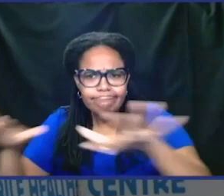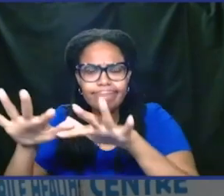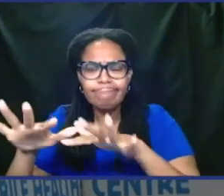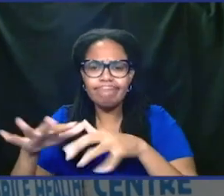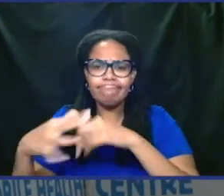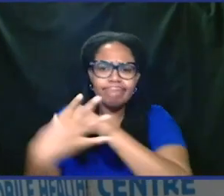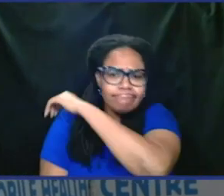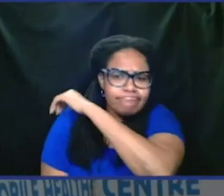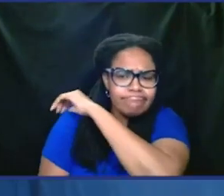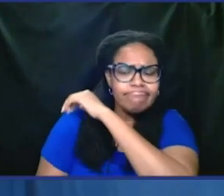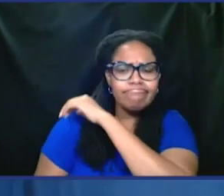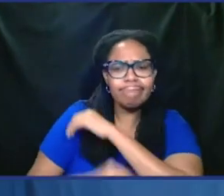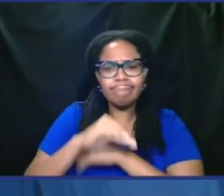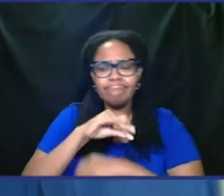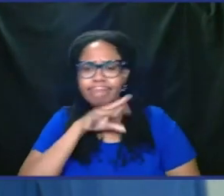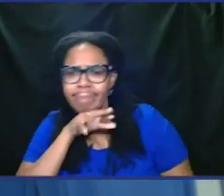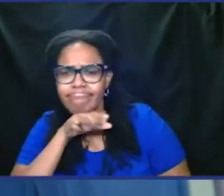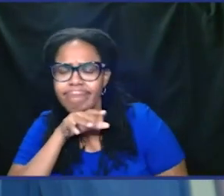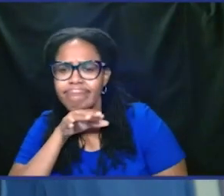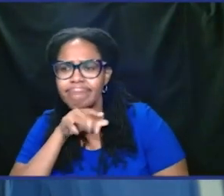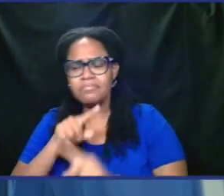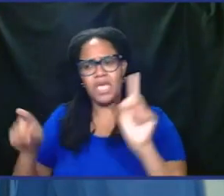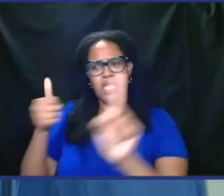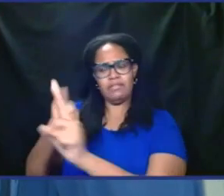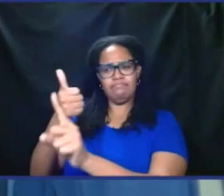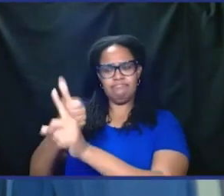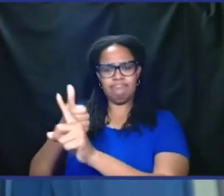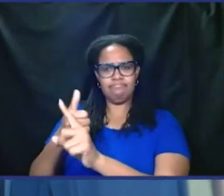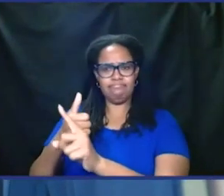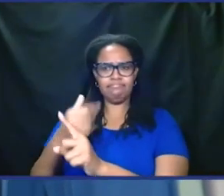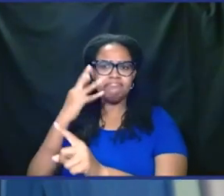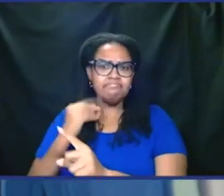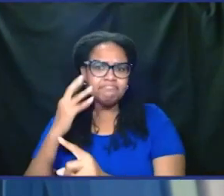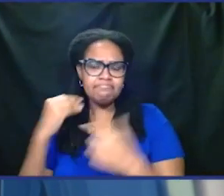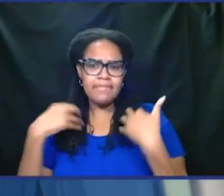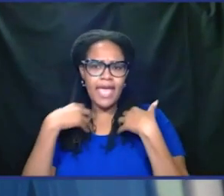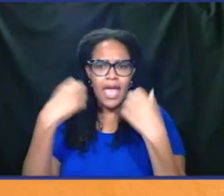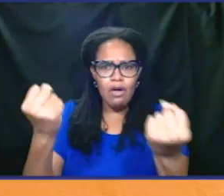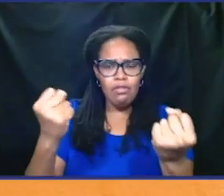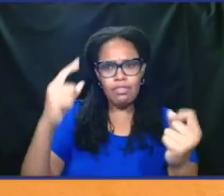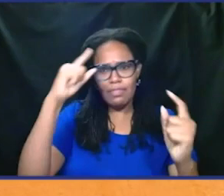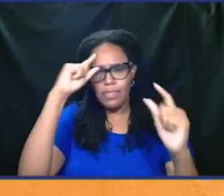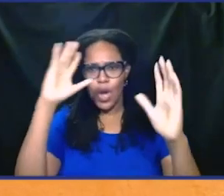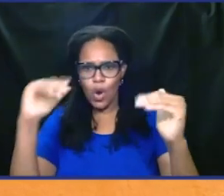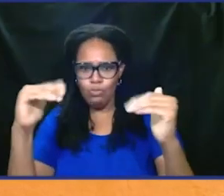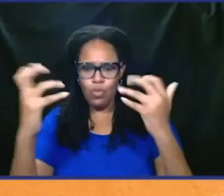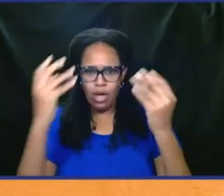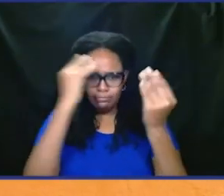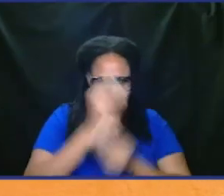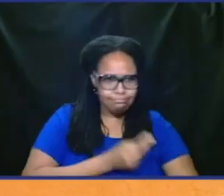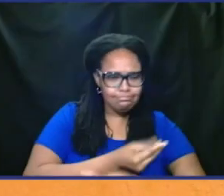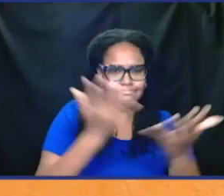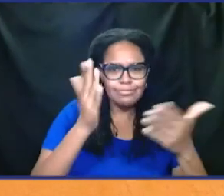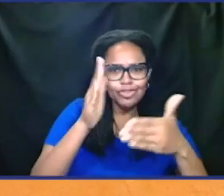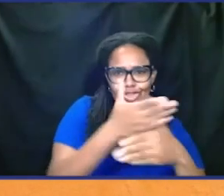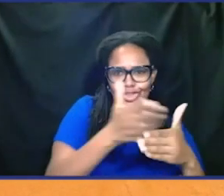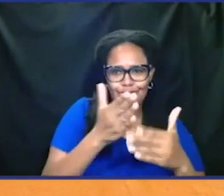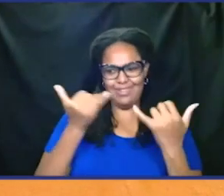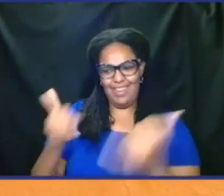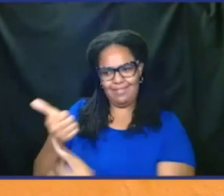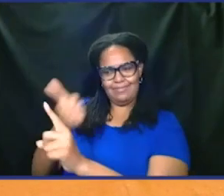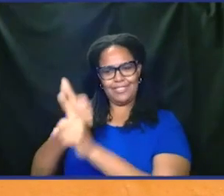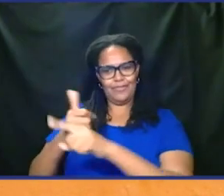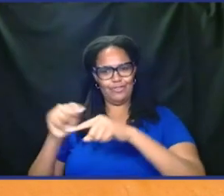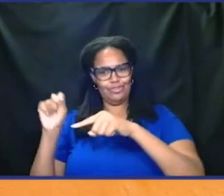an Americares mobile health center, he wanted to share his experience of finding health and hope. Now, Nizamuddin is a trained